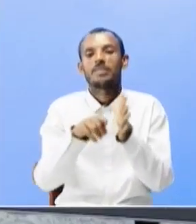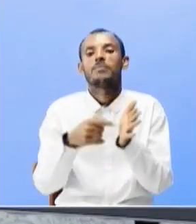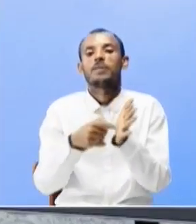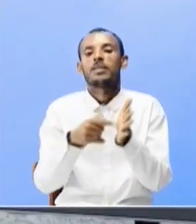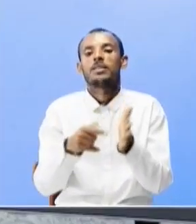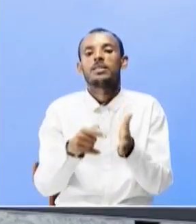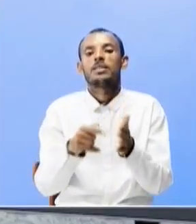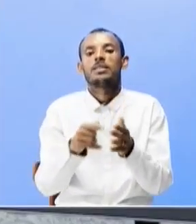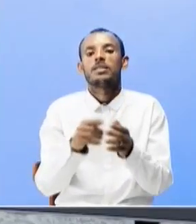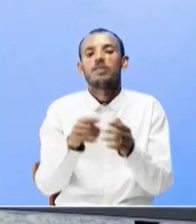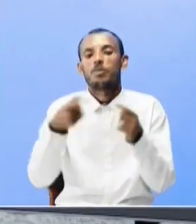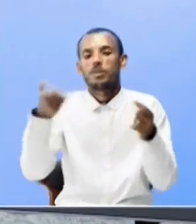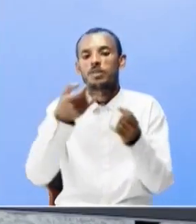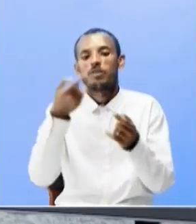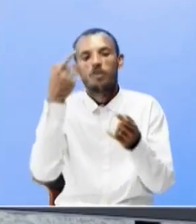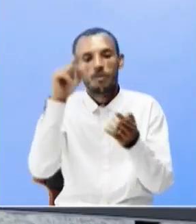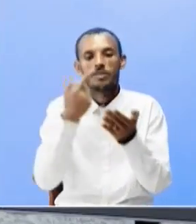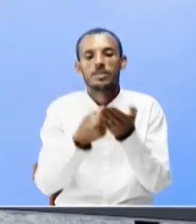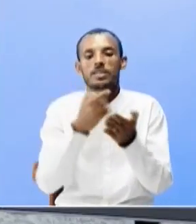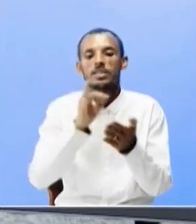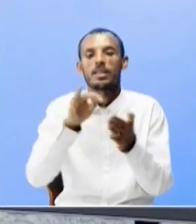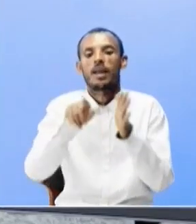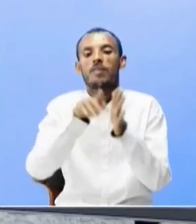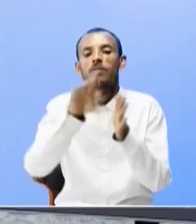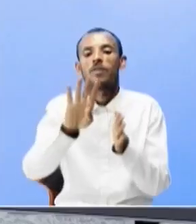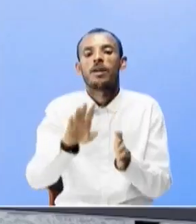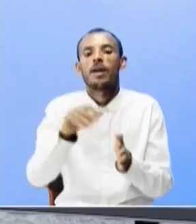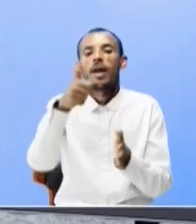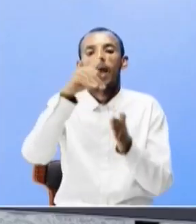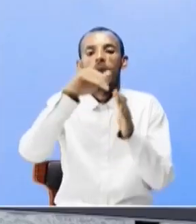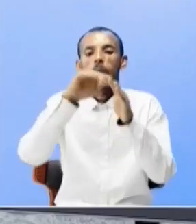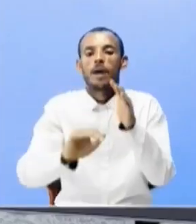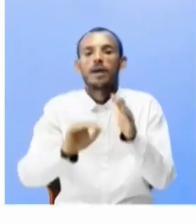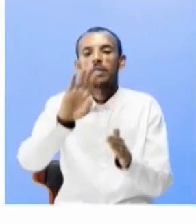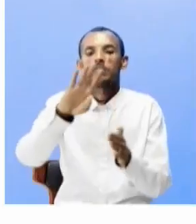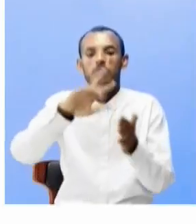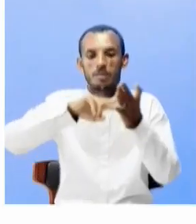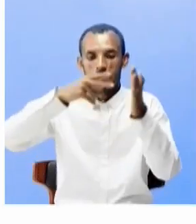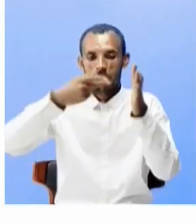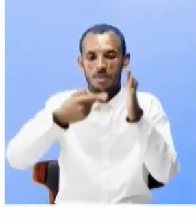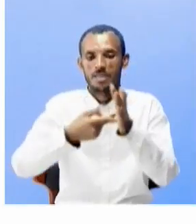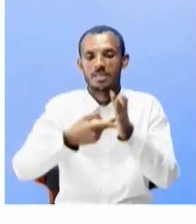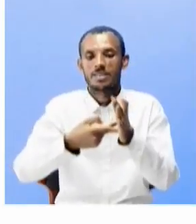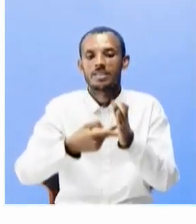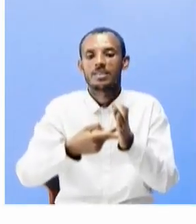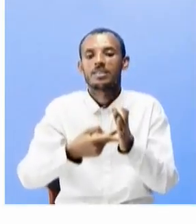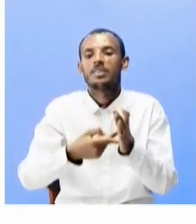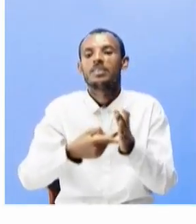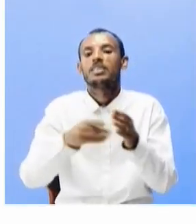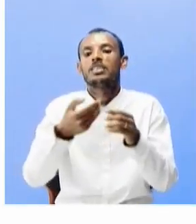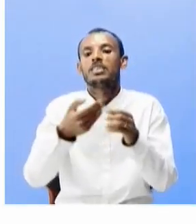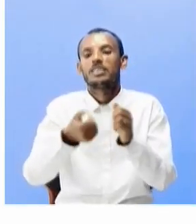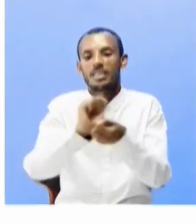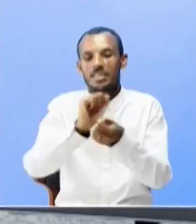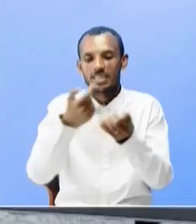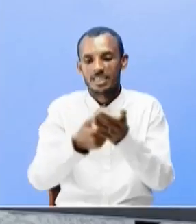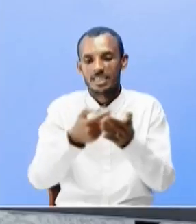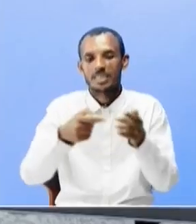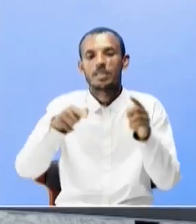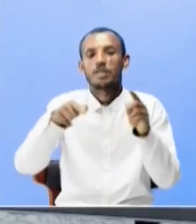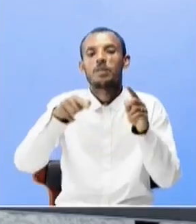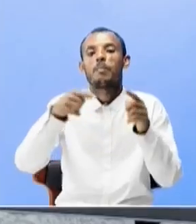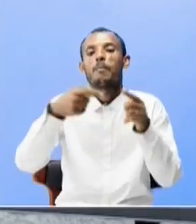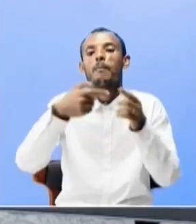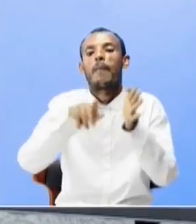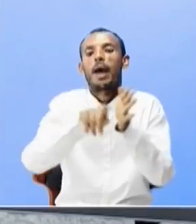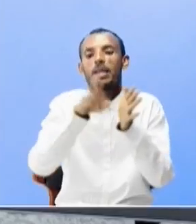4. Similarly here, A minus B means just change this into additional plus, and the opposite